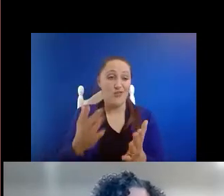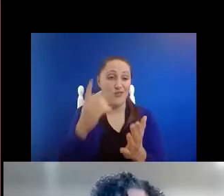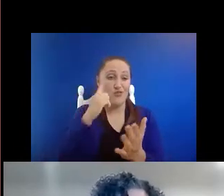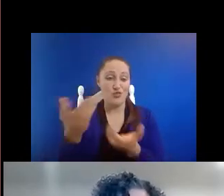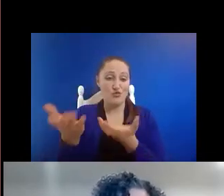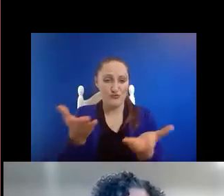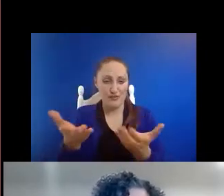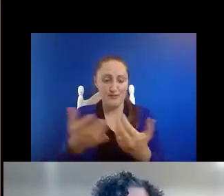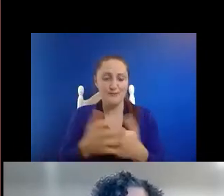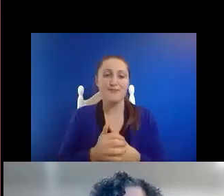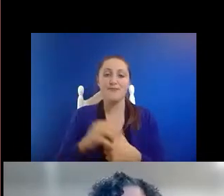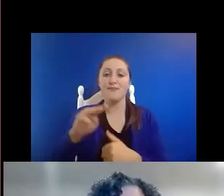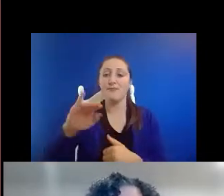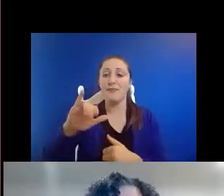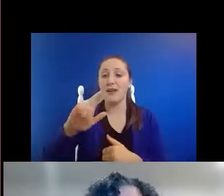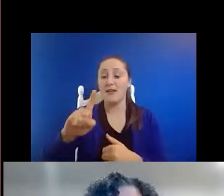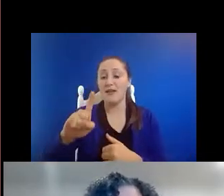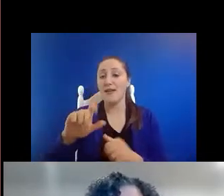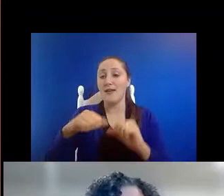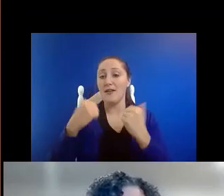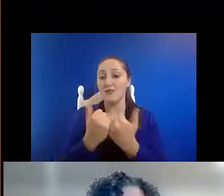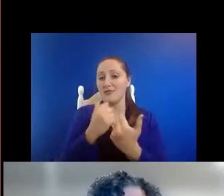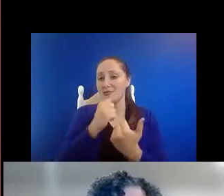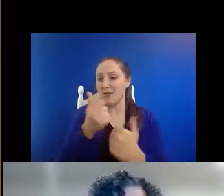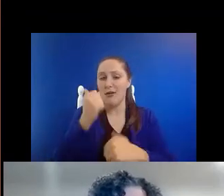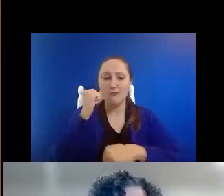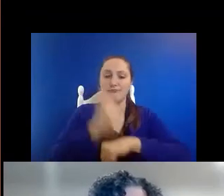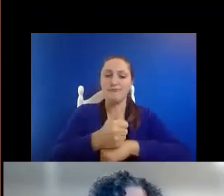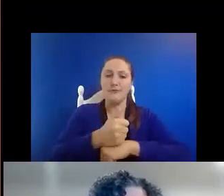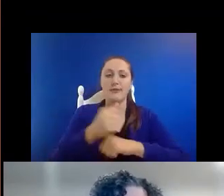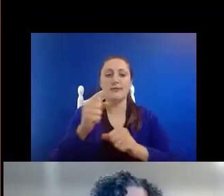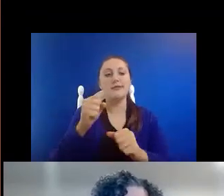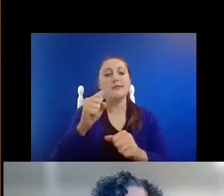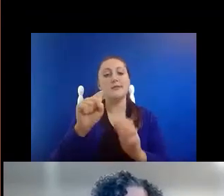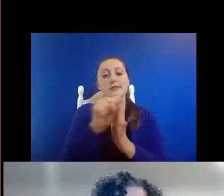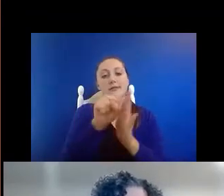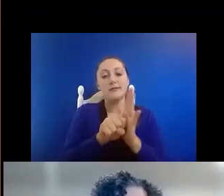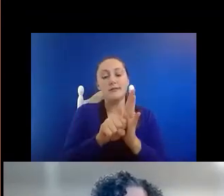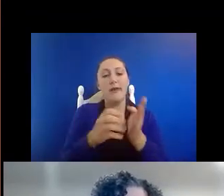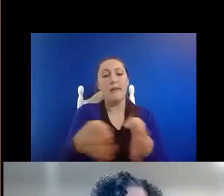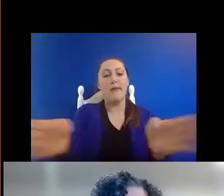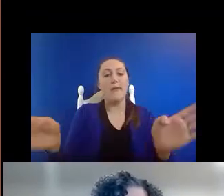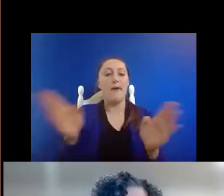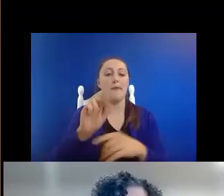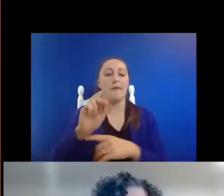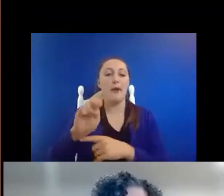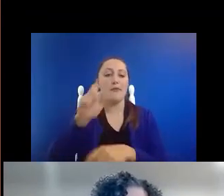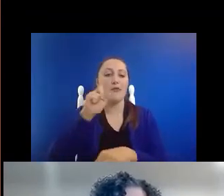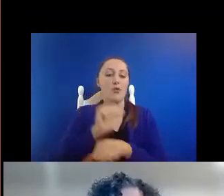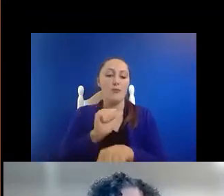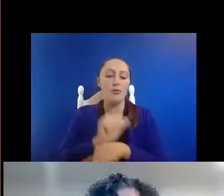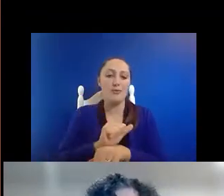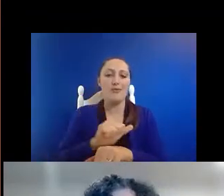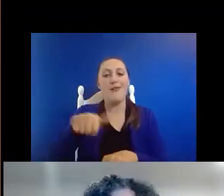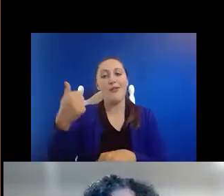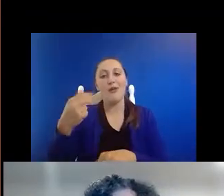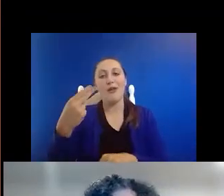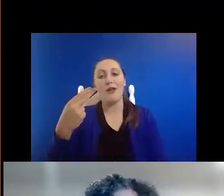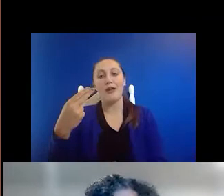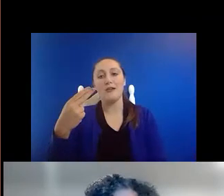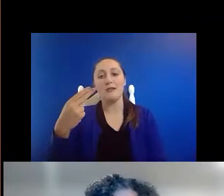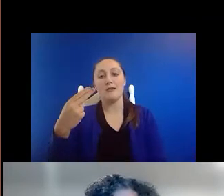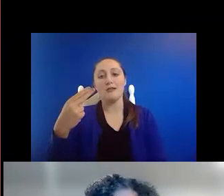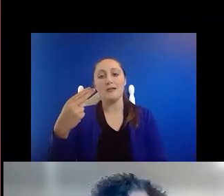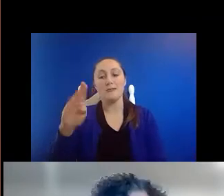our Medicaid agency does not currently establish statewide rates for employment and other Hcbs services provided through its